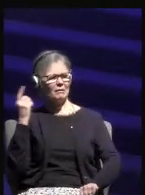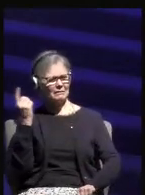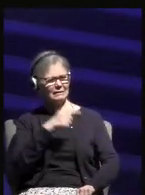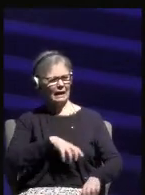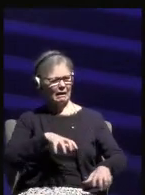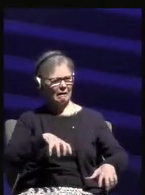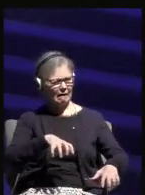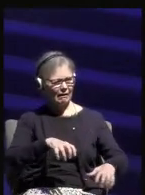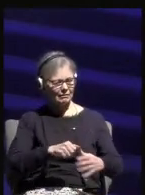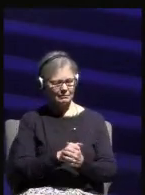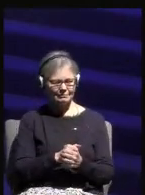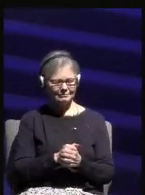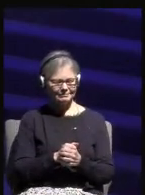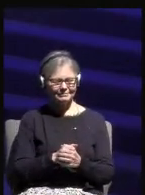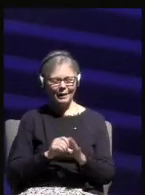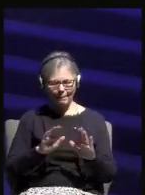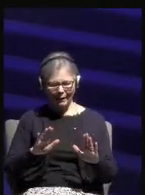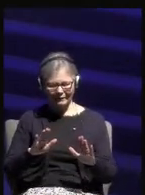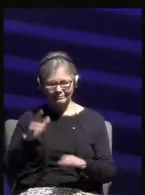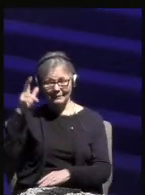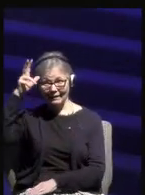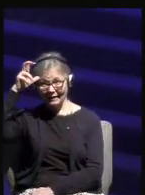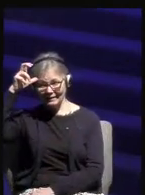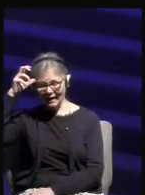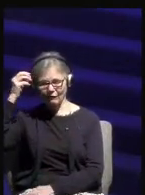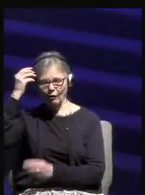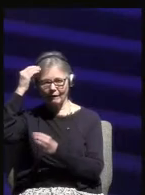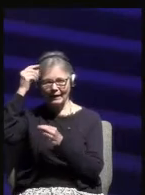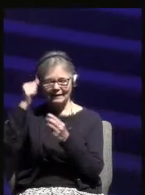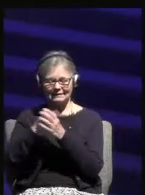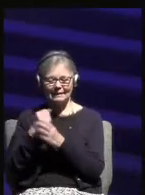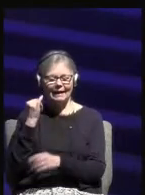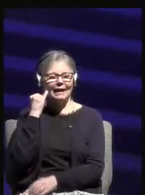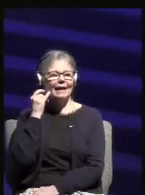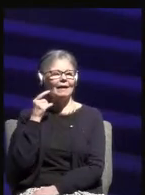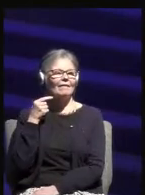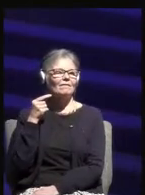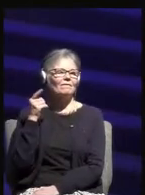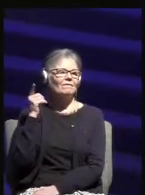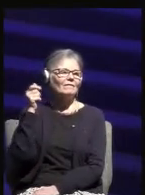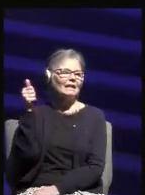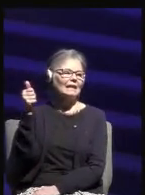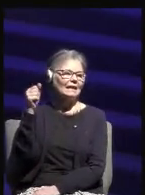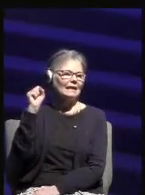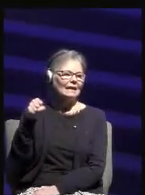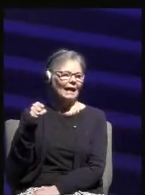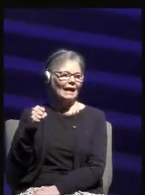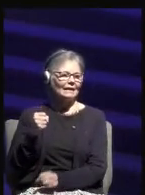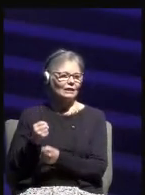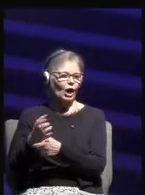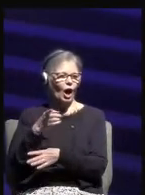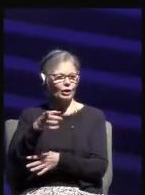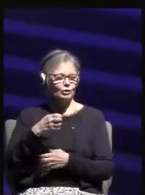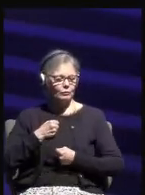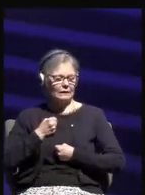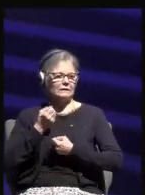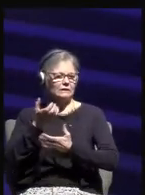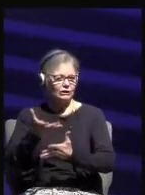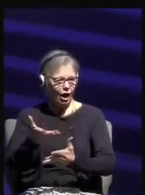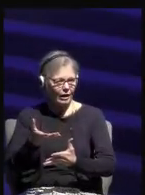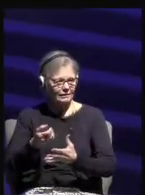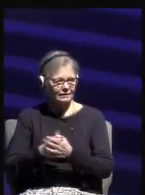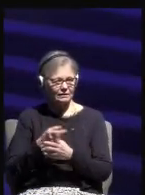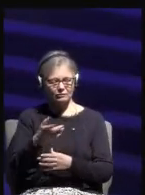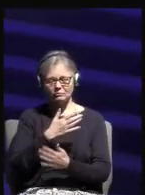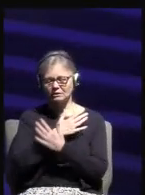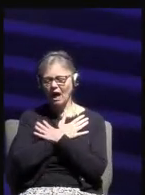devil understands that if he can wear us down, the devil understands if he can get us exhausted, that we got nothing left to